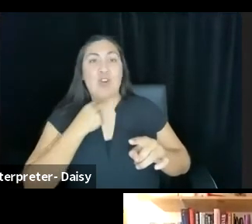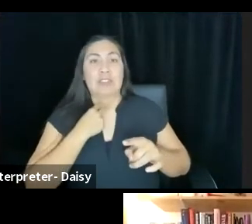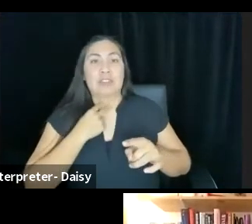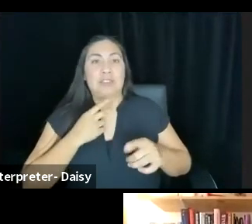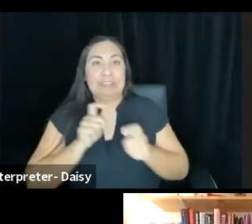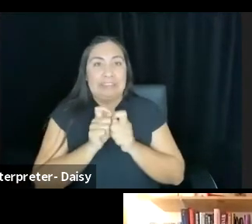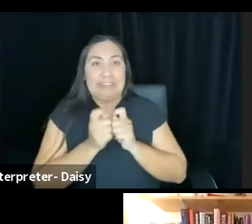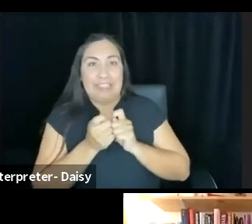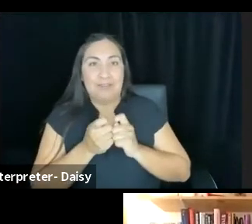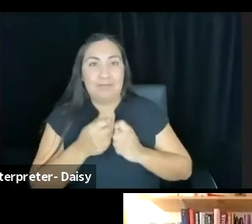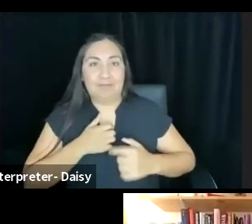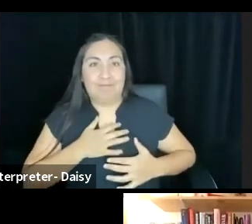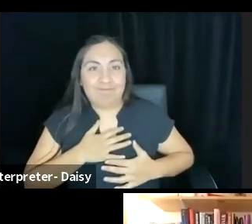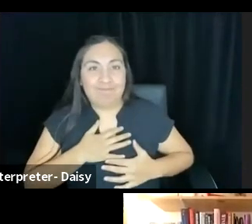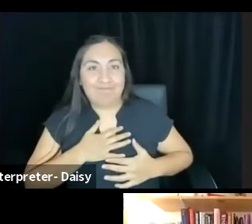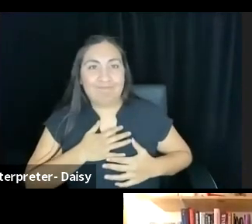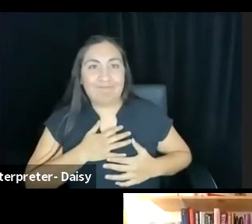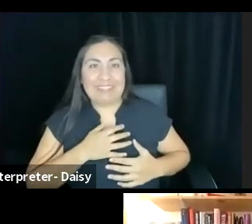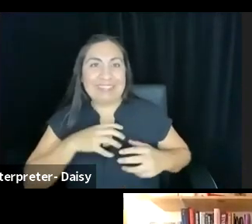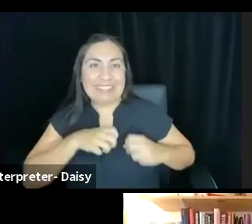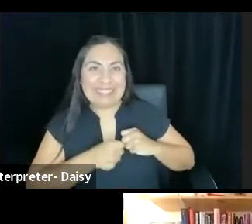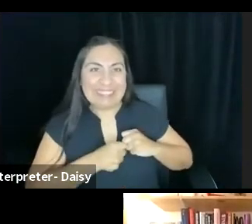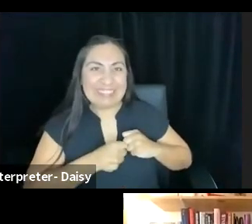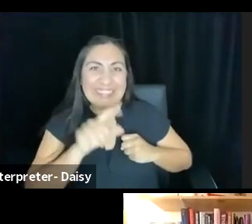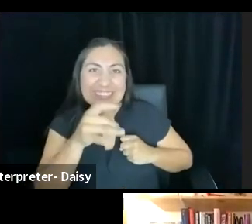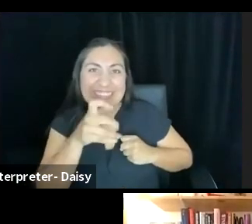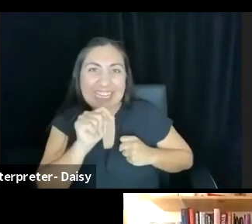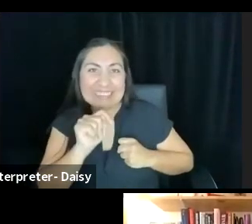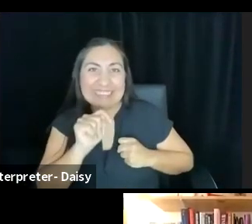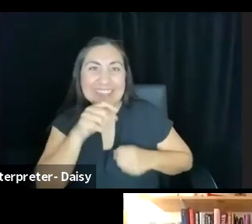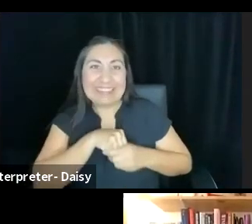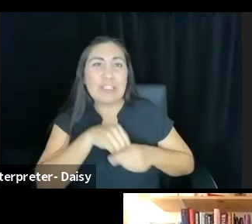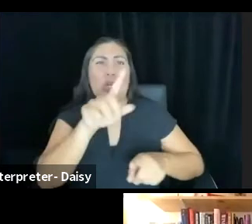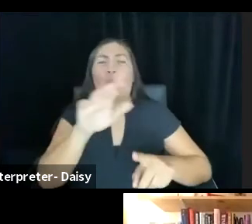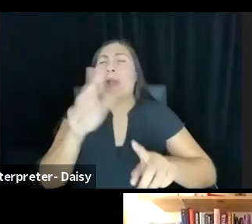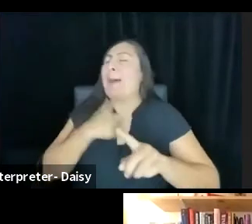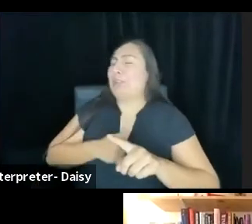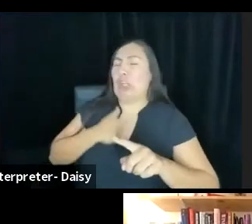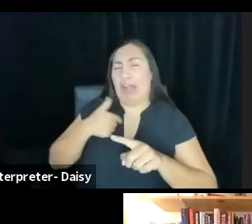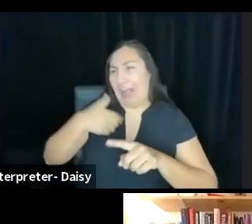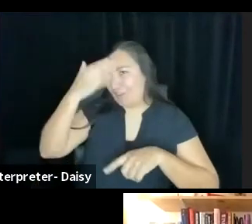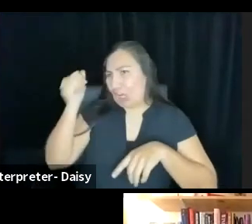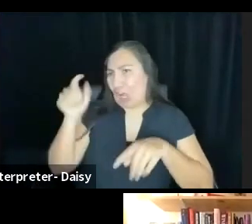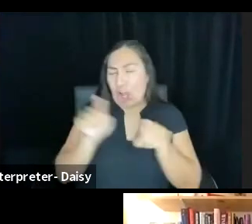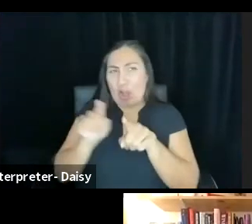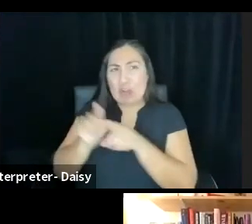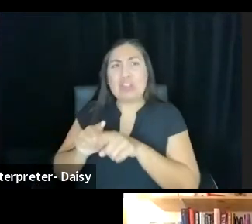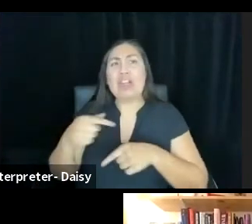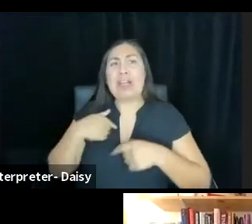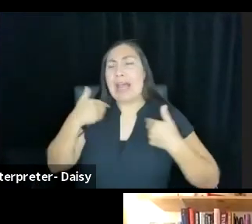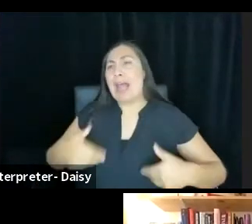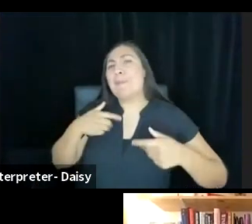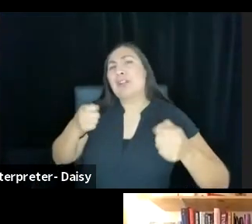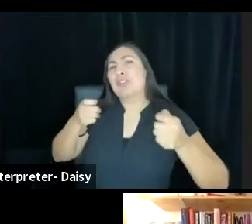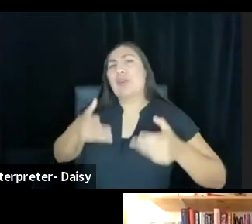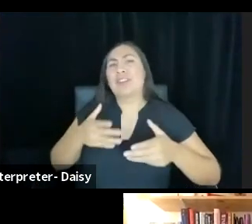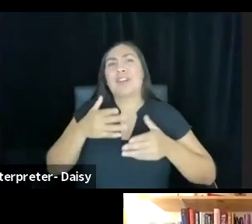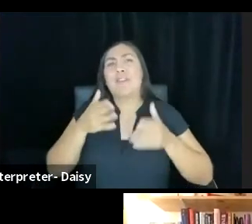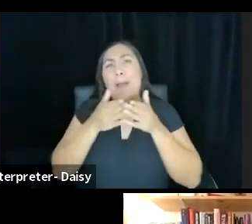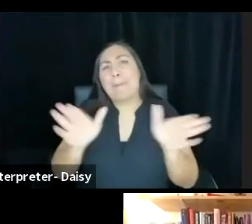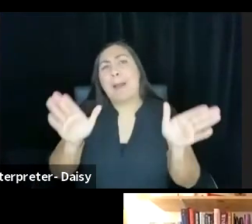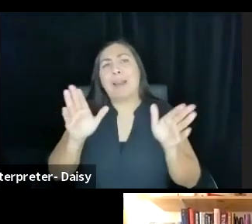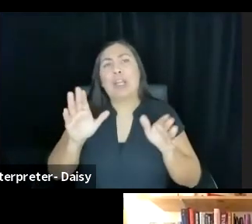I'm sorry, I also forgot to, I just said I was Brian's colleague. But I'm the director of public works, and I